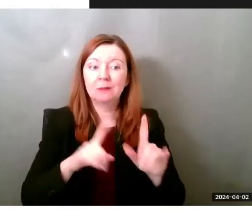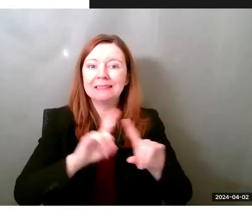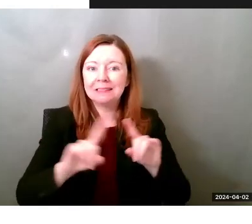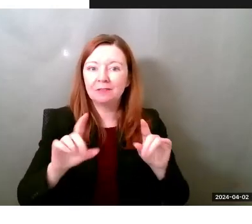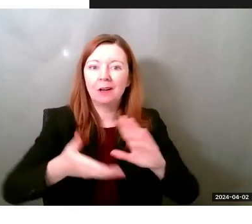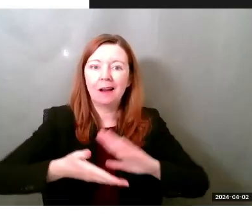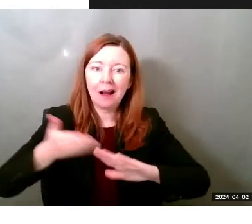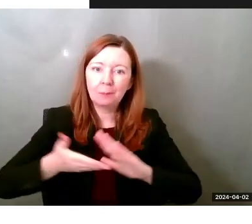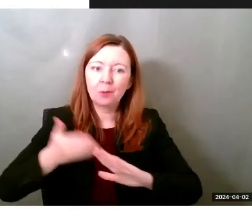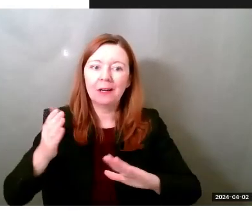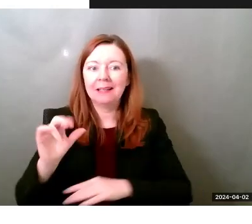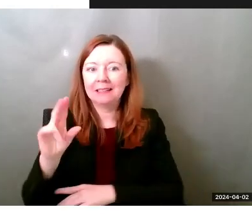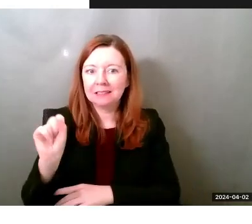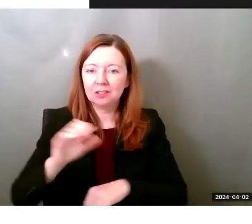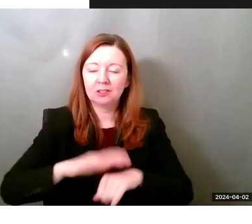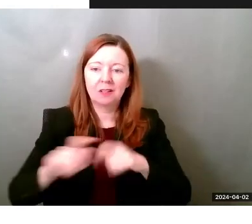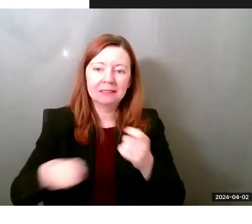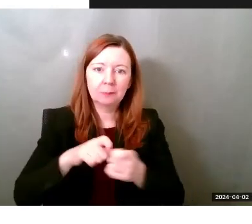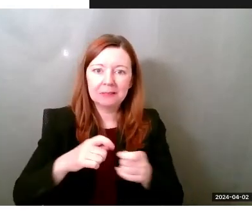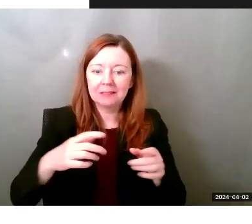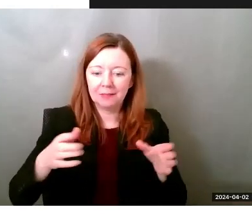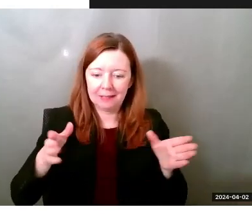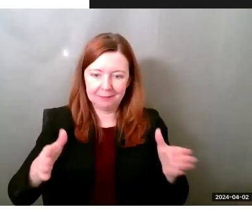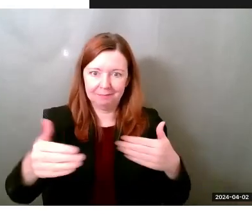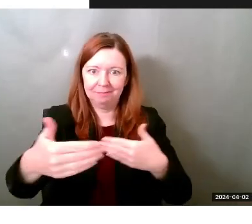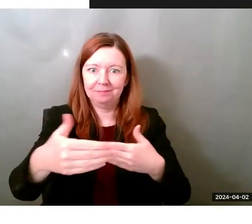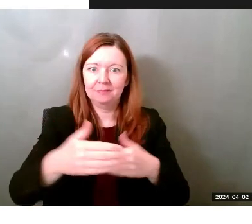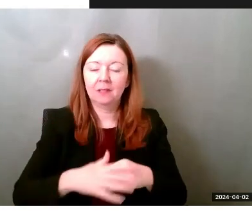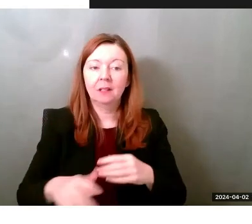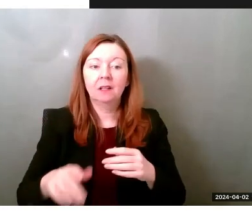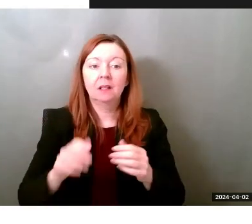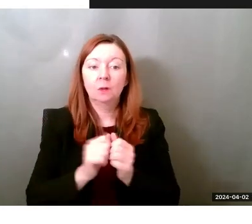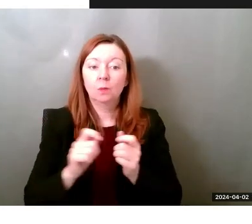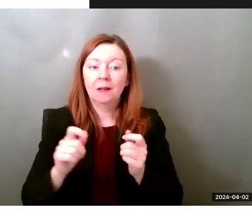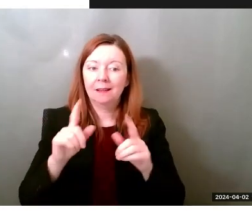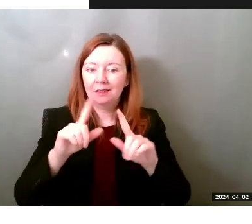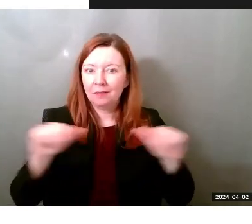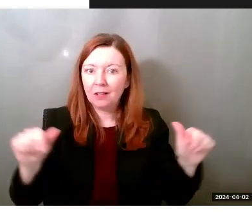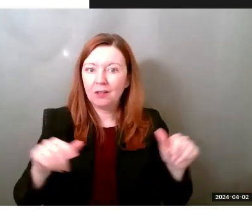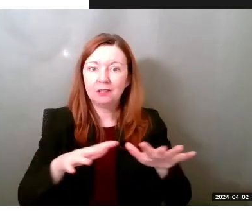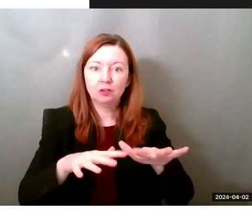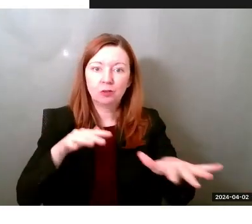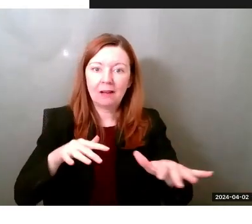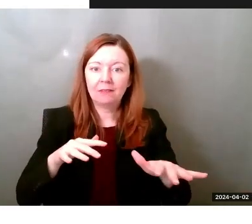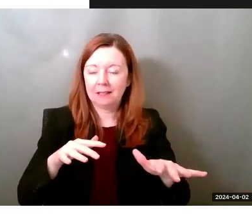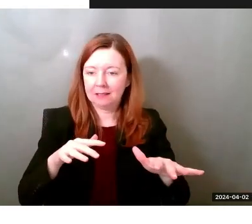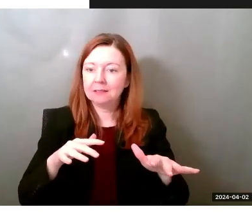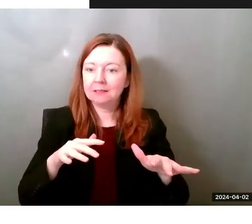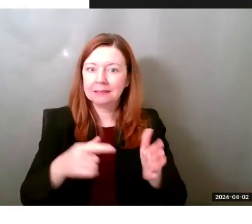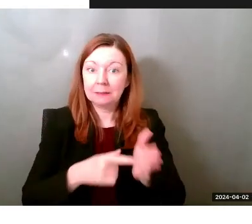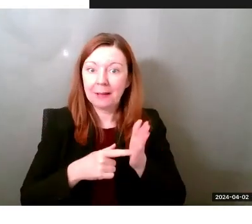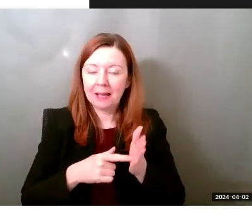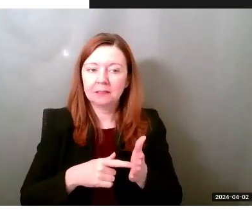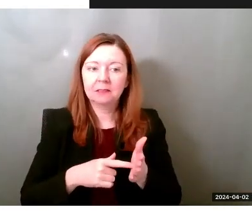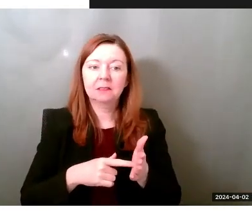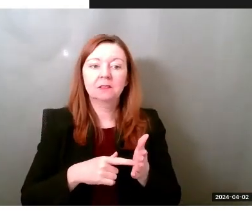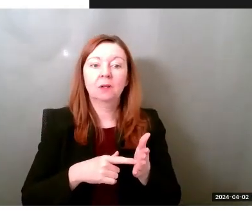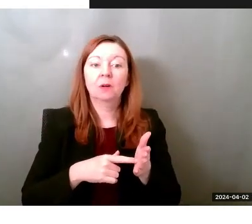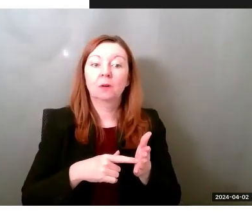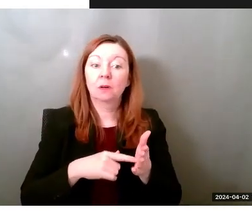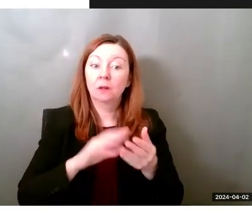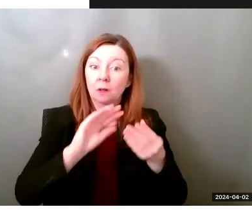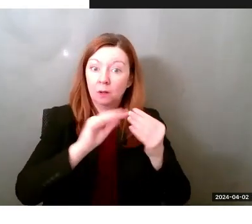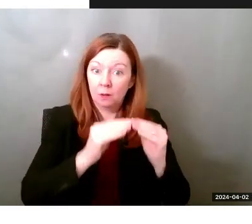that occur on a given road segment under various traffic volume demands. So it's a quantitative measure